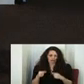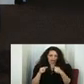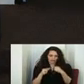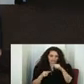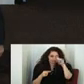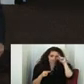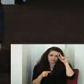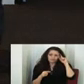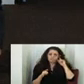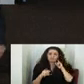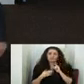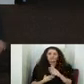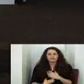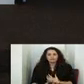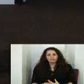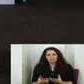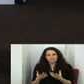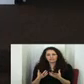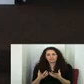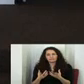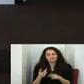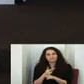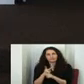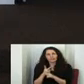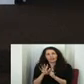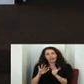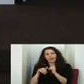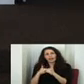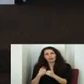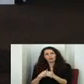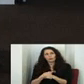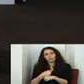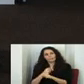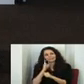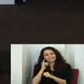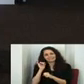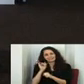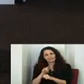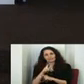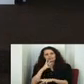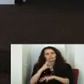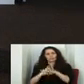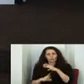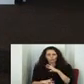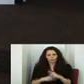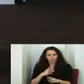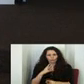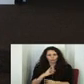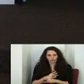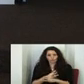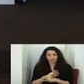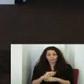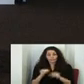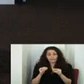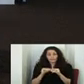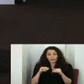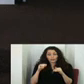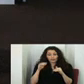our yearning to find out, how do we make sense of this world? But more than